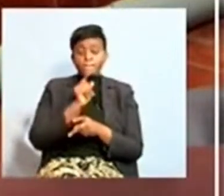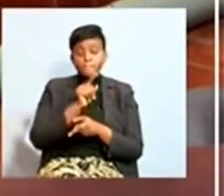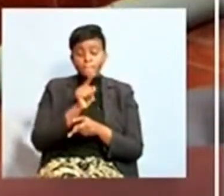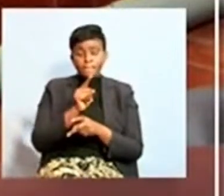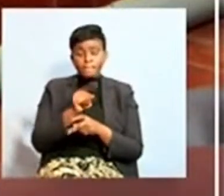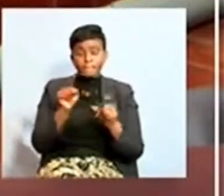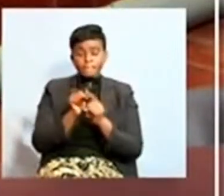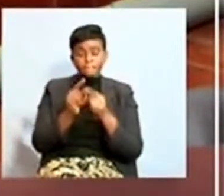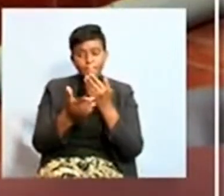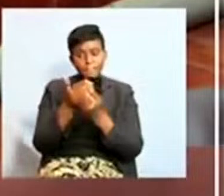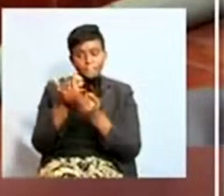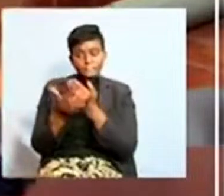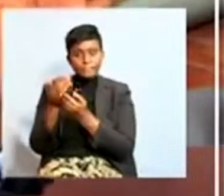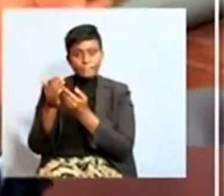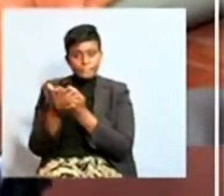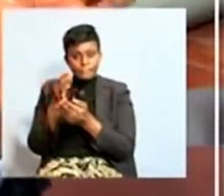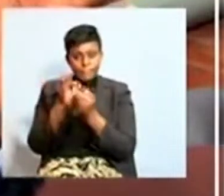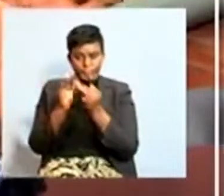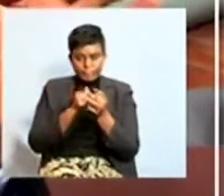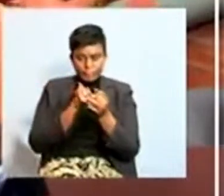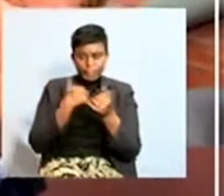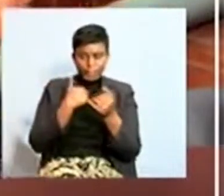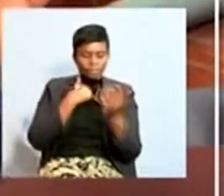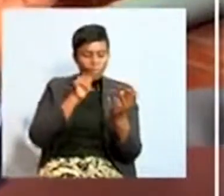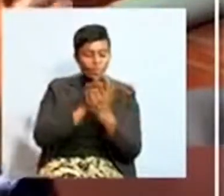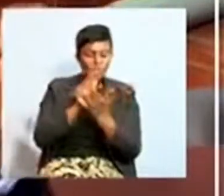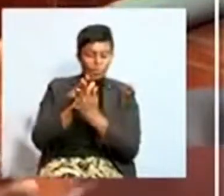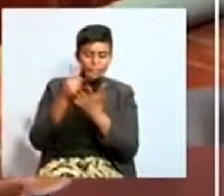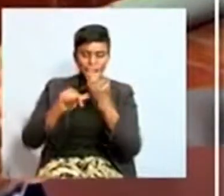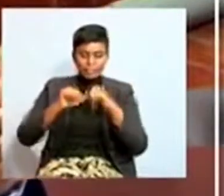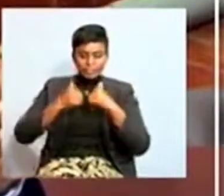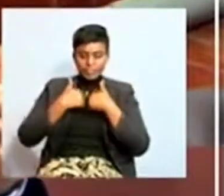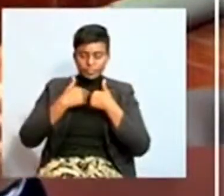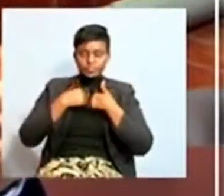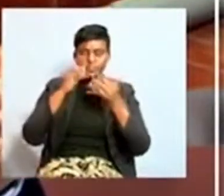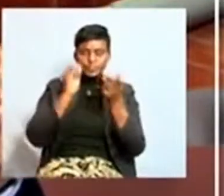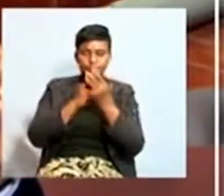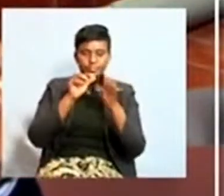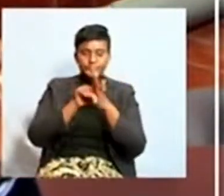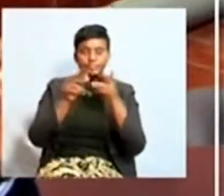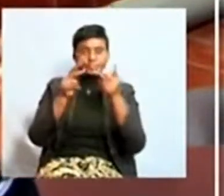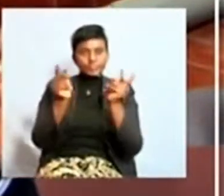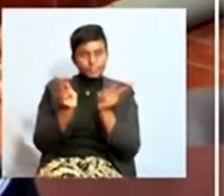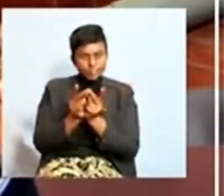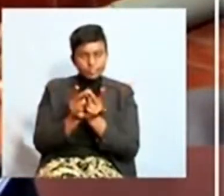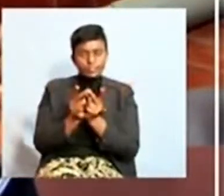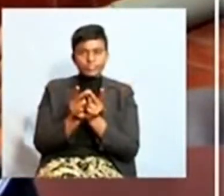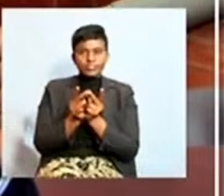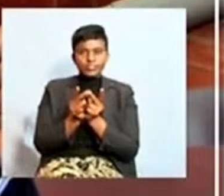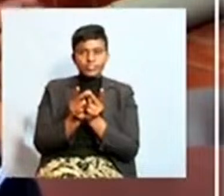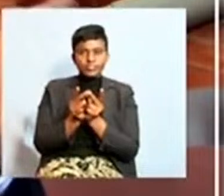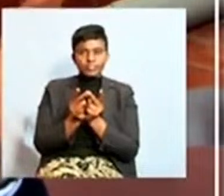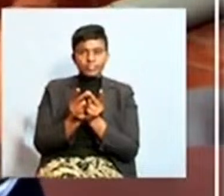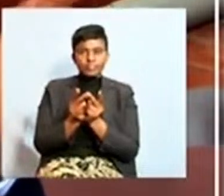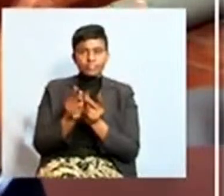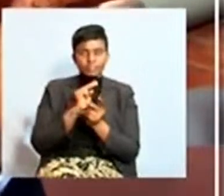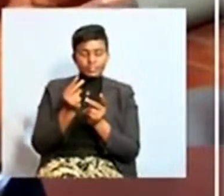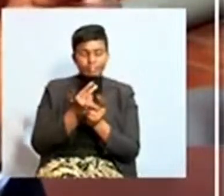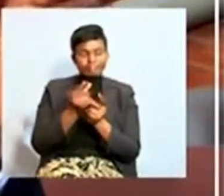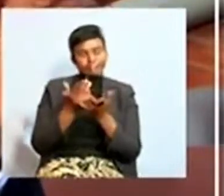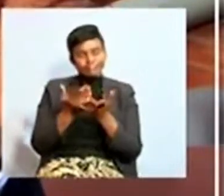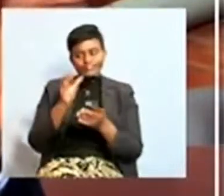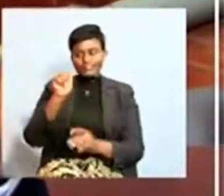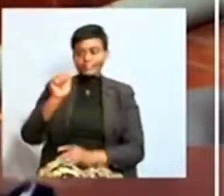this treaty. If we are to ratify, what we have to put in place as an advanced